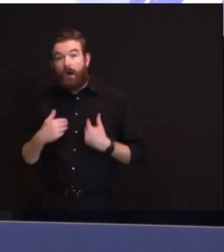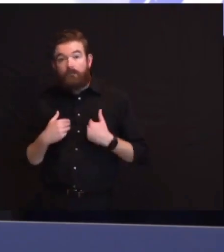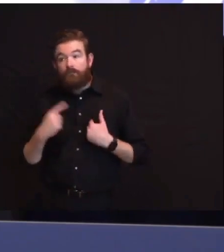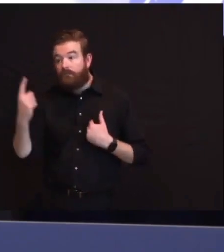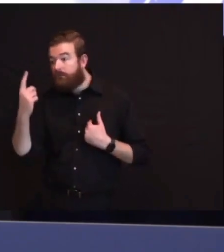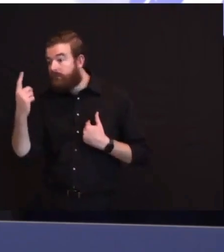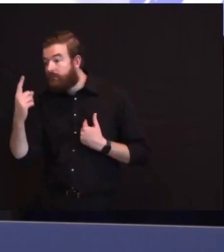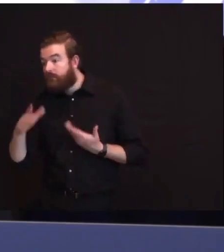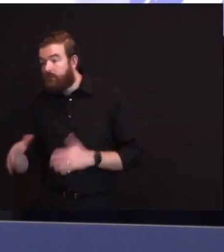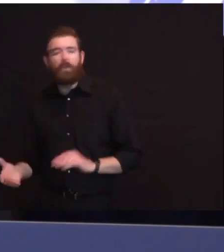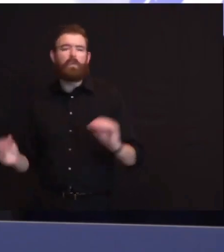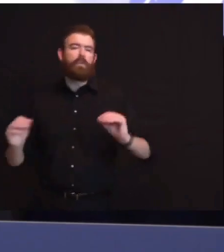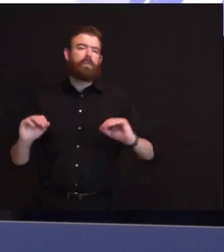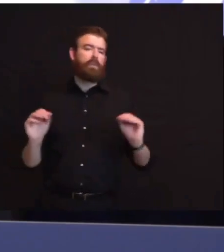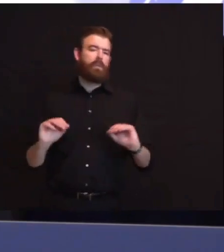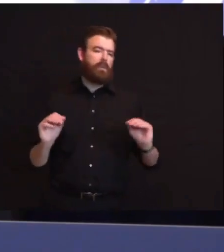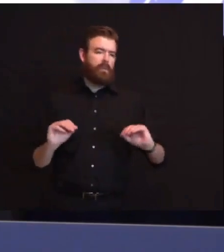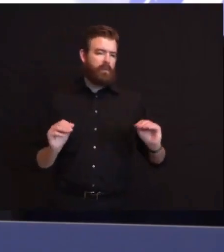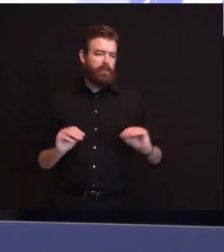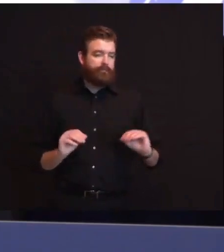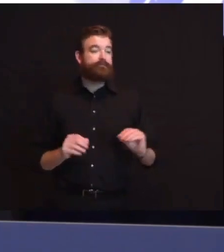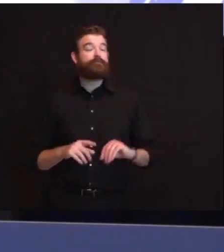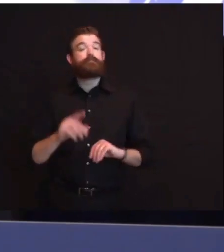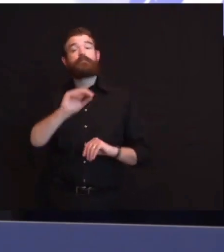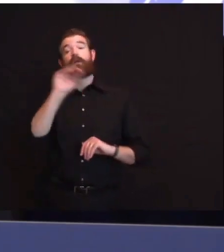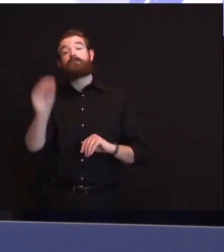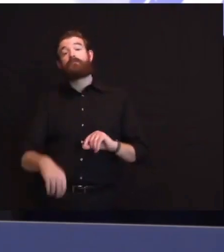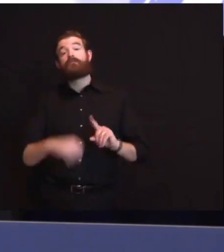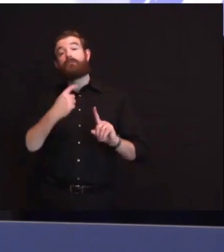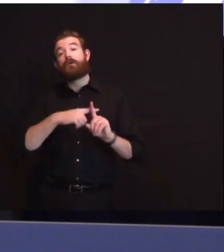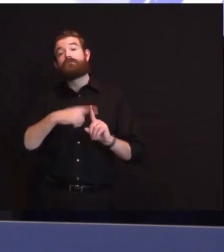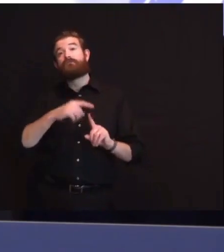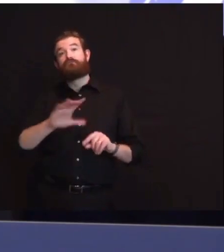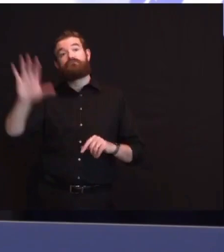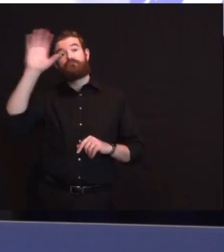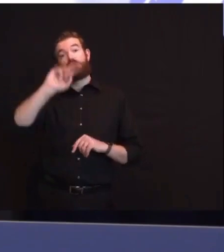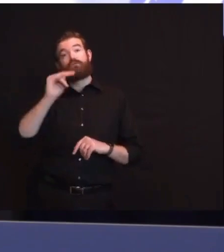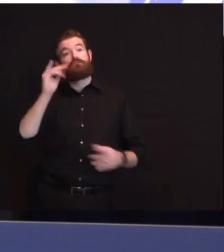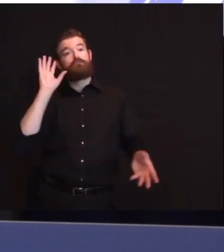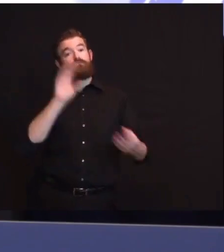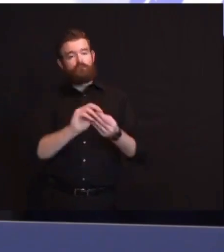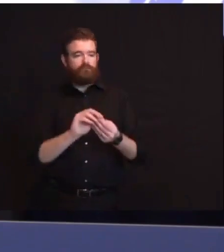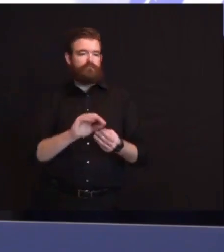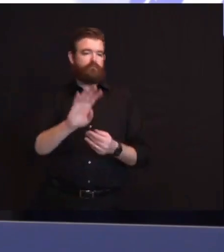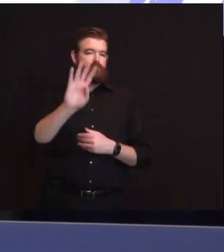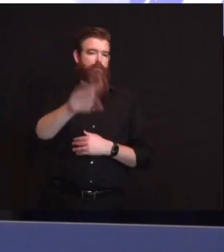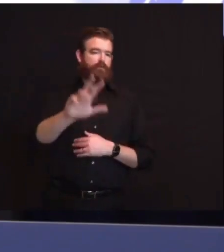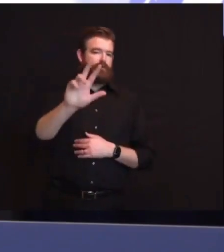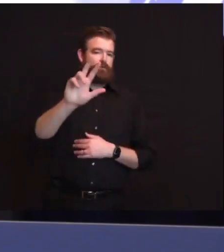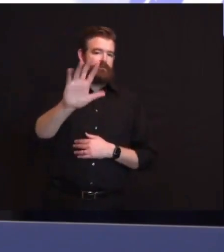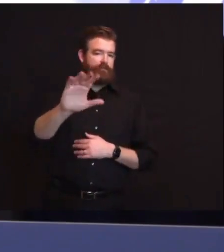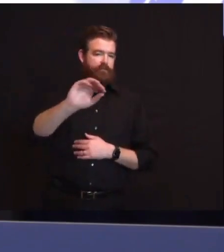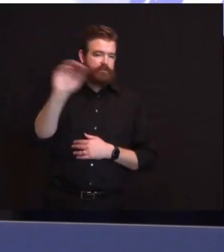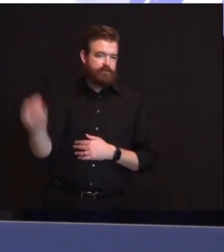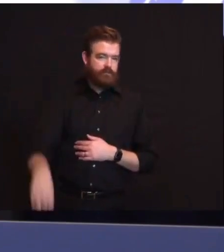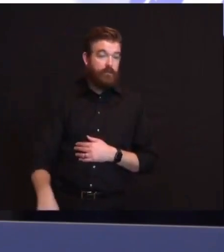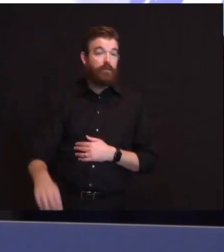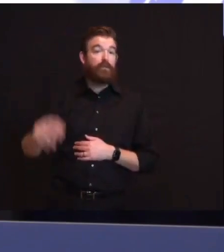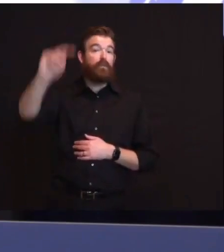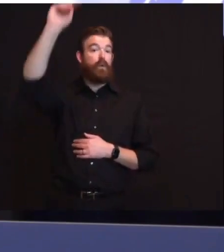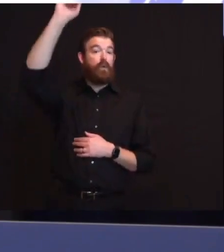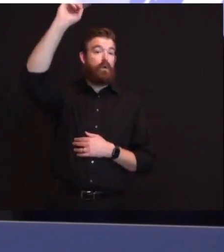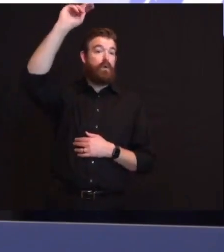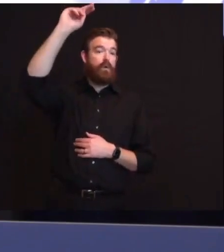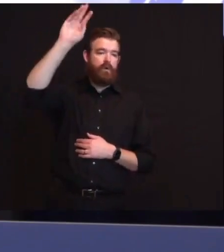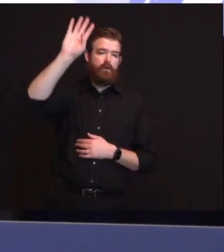The percent positivity total for the state is 4.35%. The northern part of the state